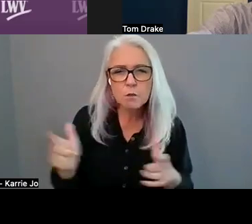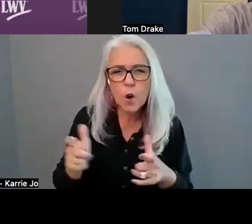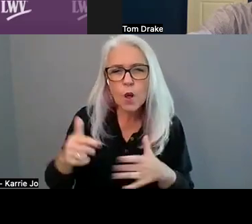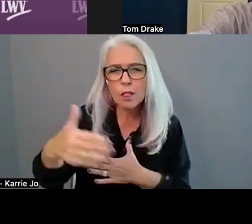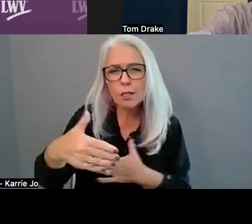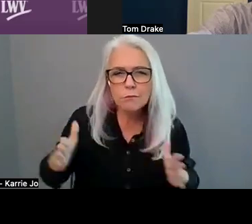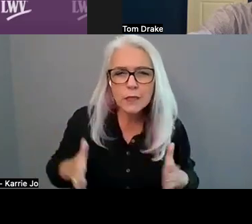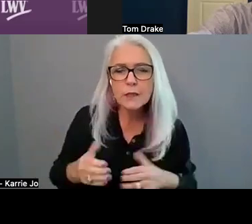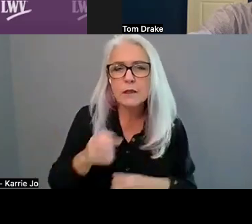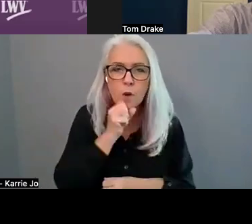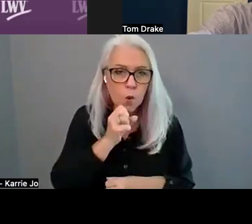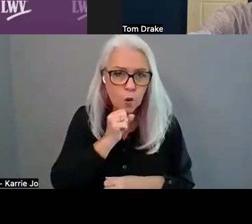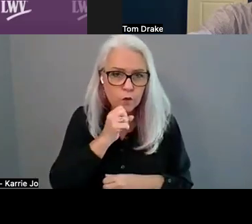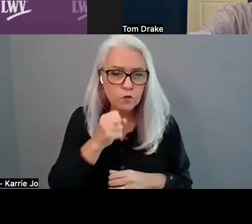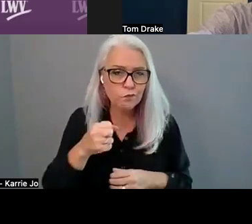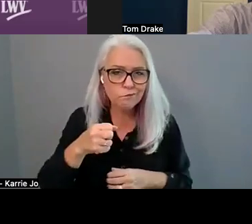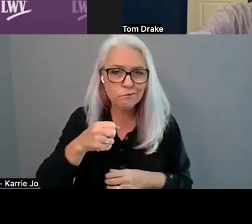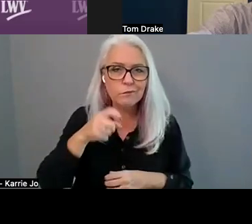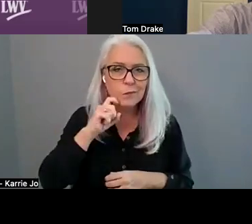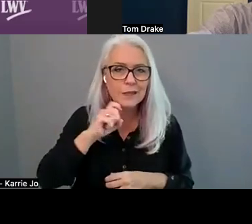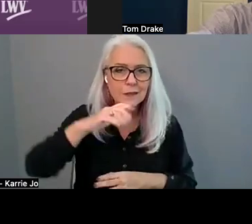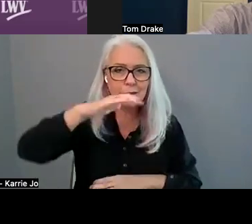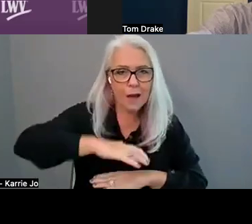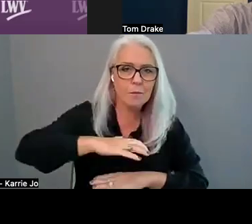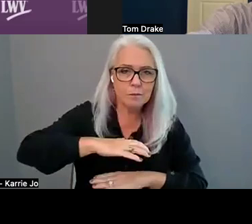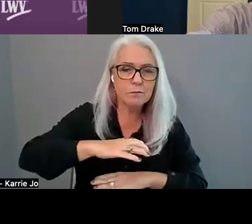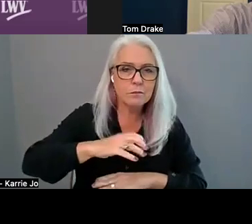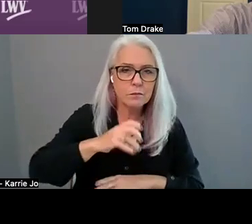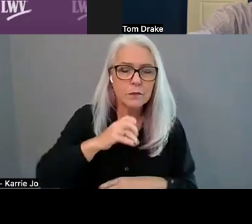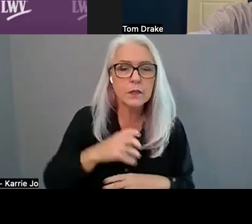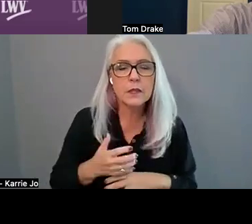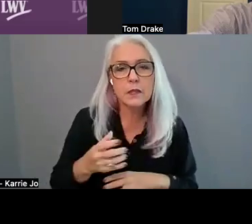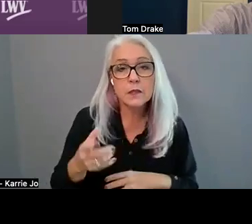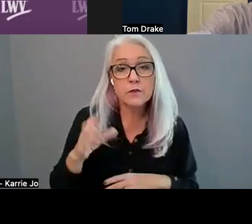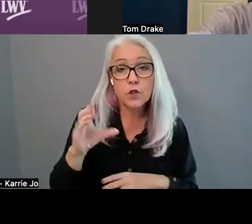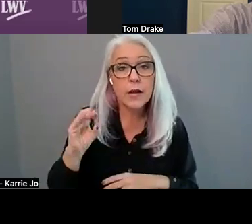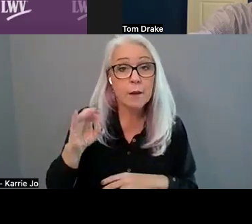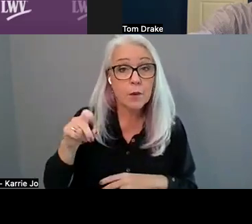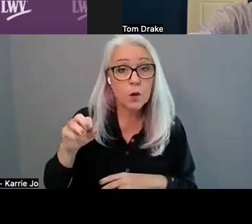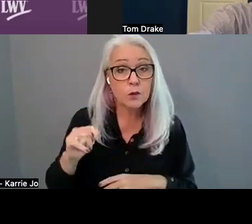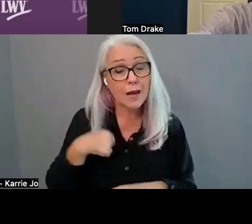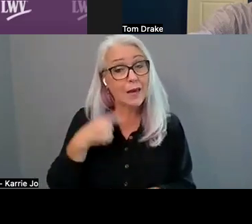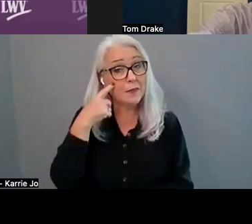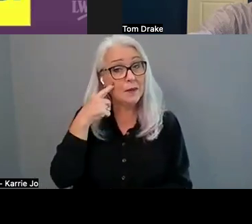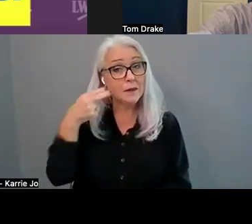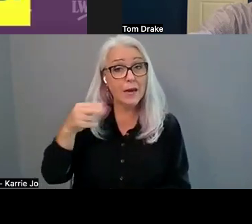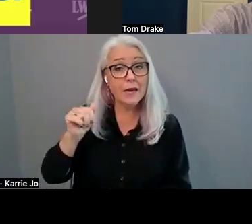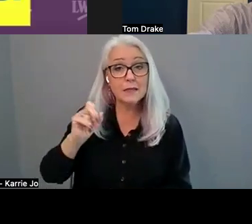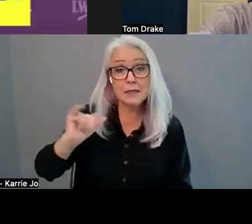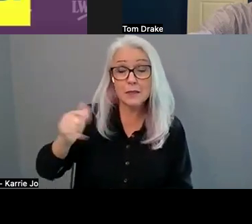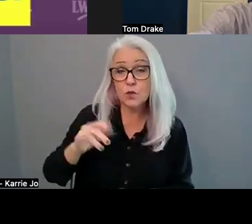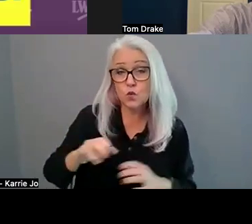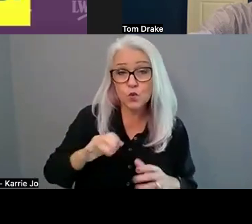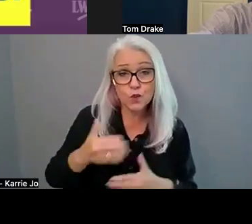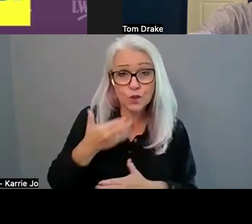with the orange plastic tops. So I think that Hastings is doing a great job on this. Of course, we can always